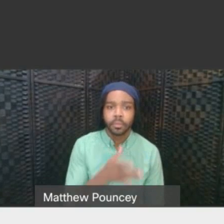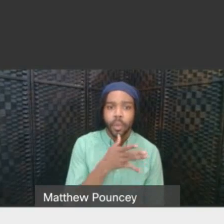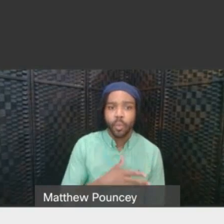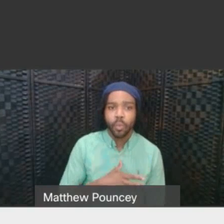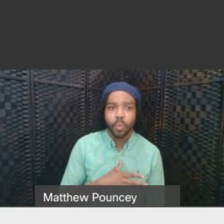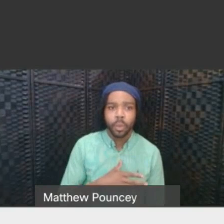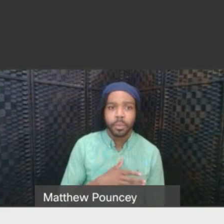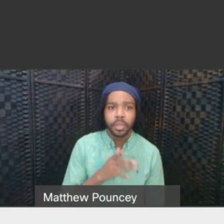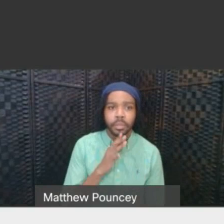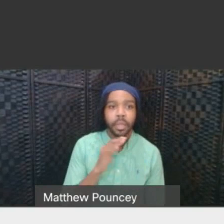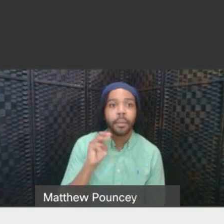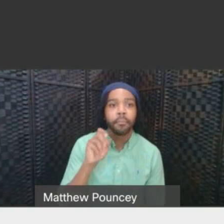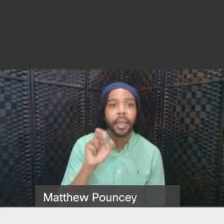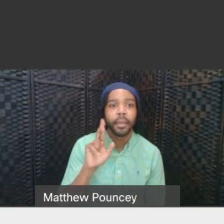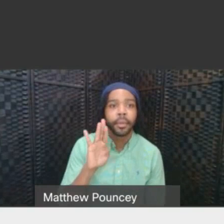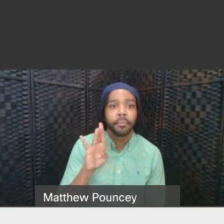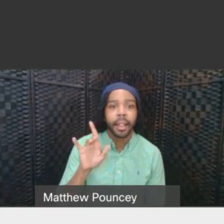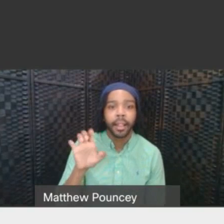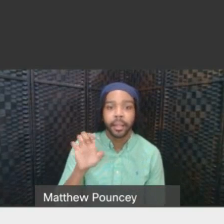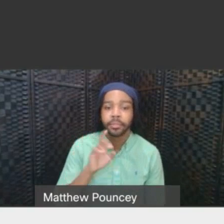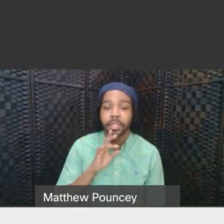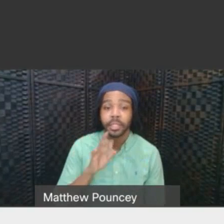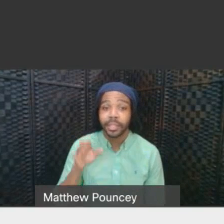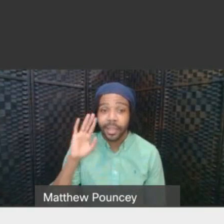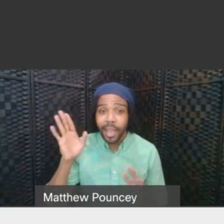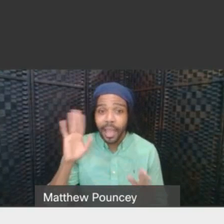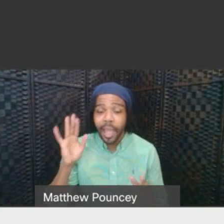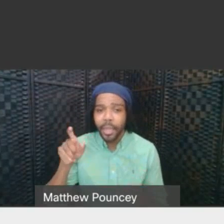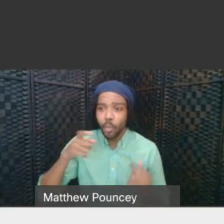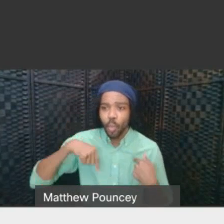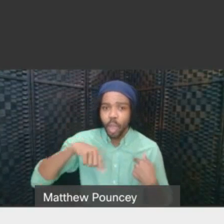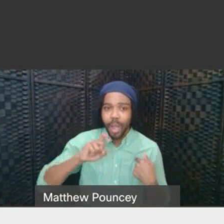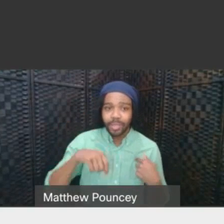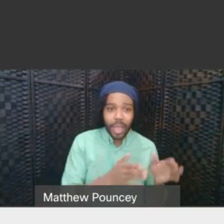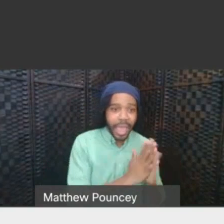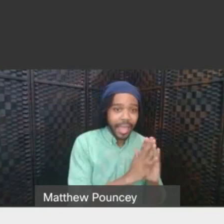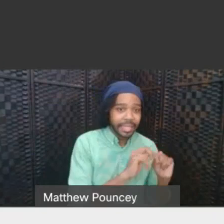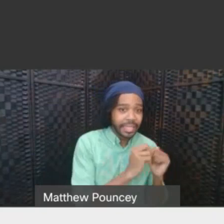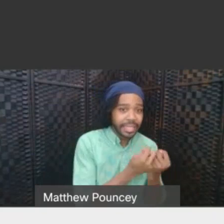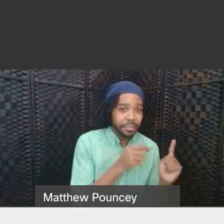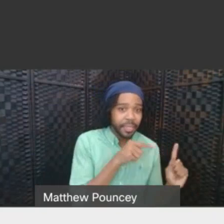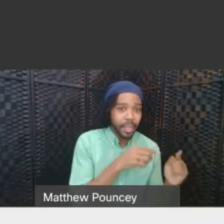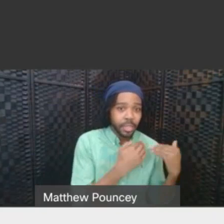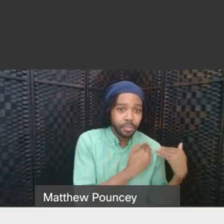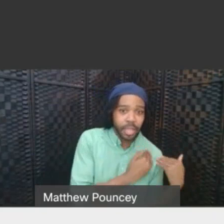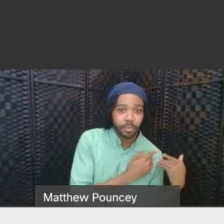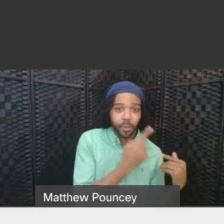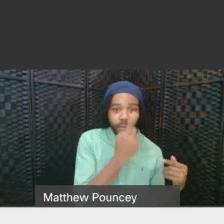charge of taking care of the website that